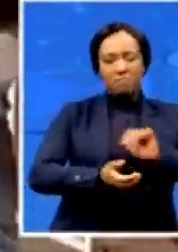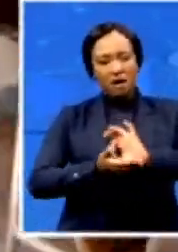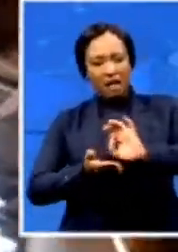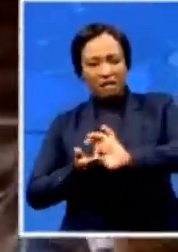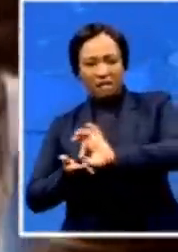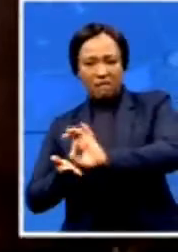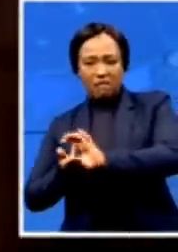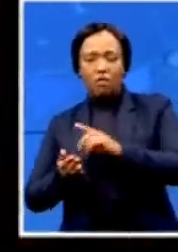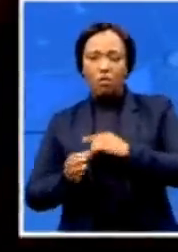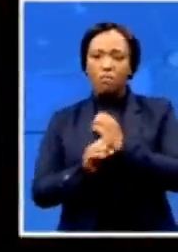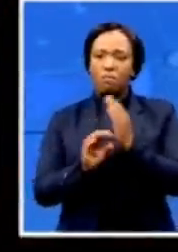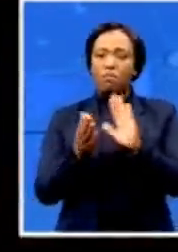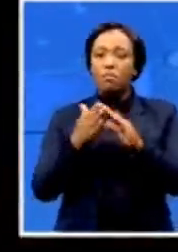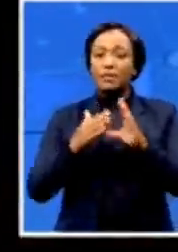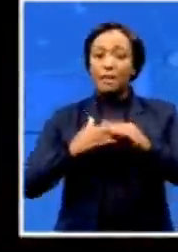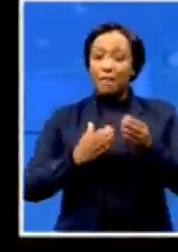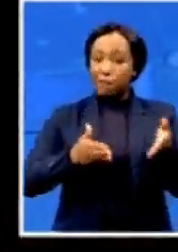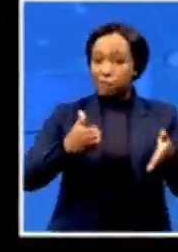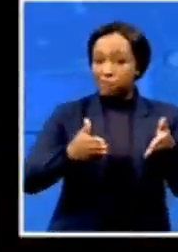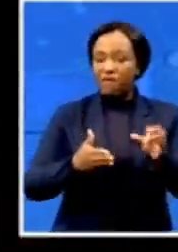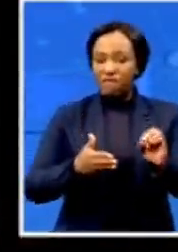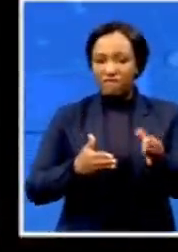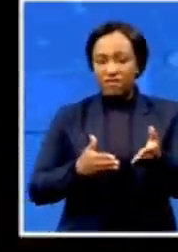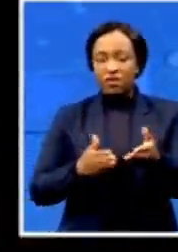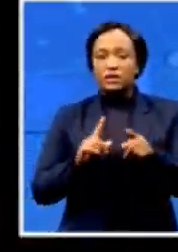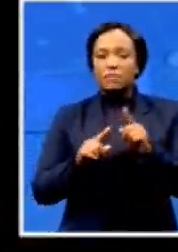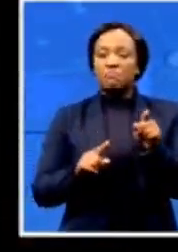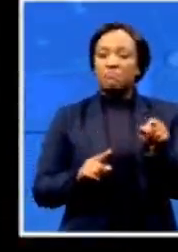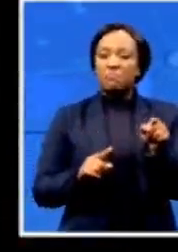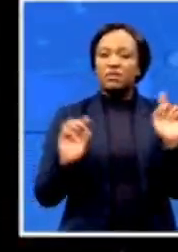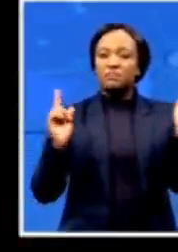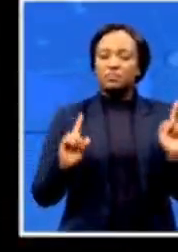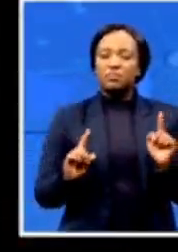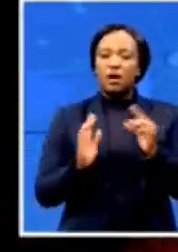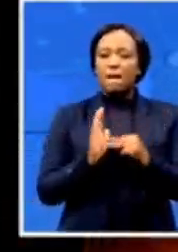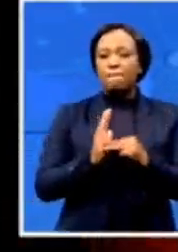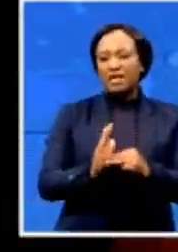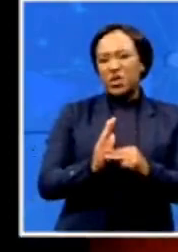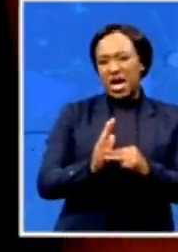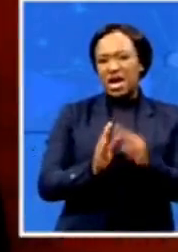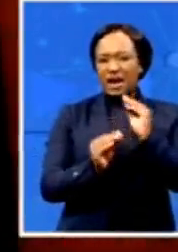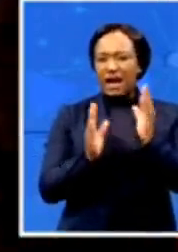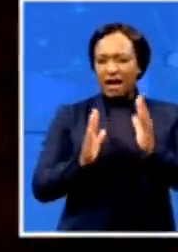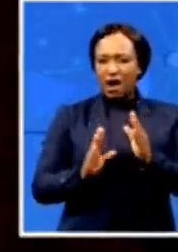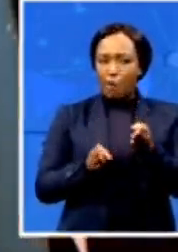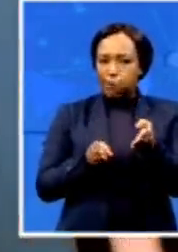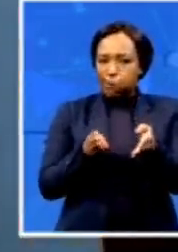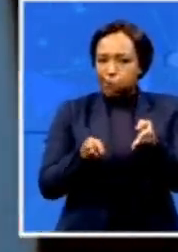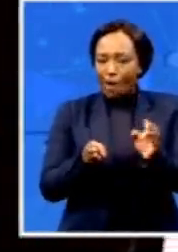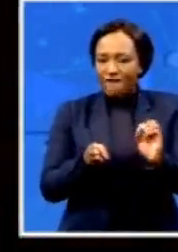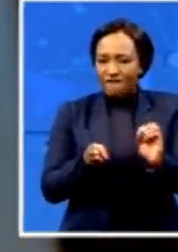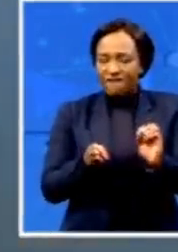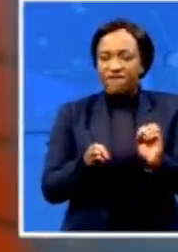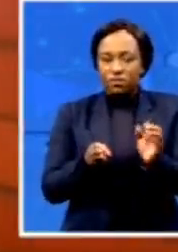members as well as especially matriculants who are here helping out, lending a helping